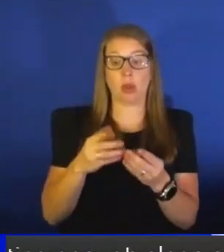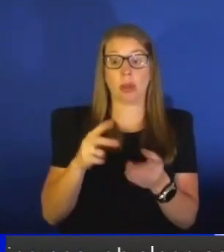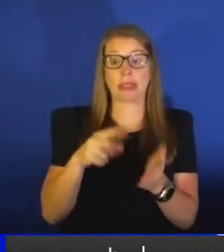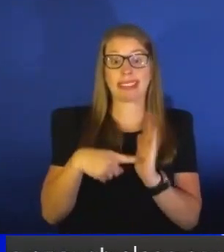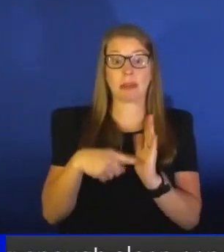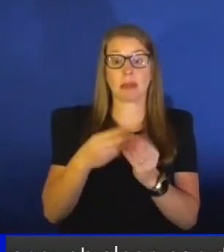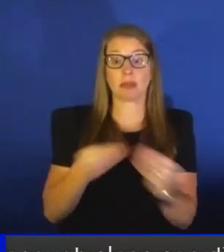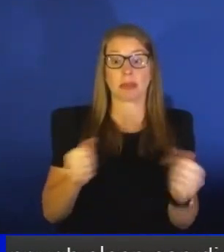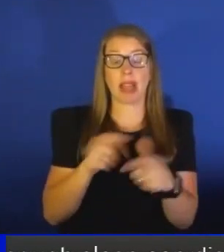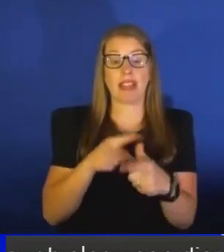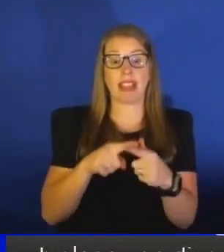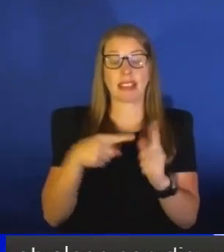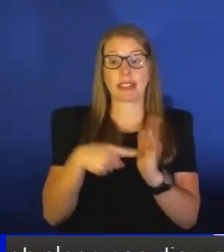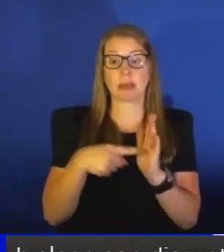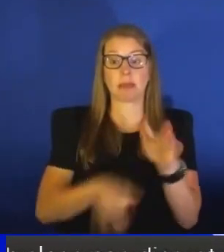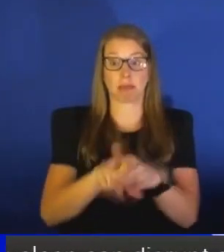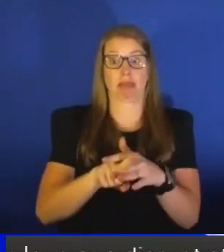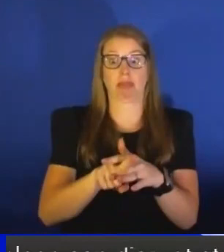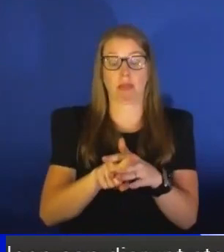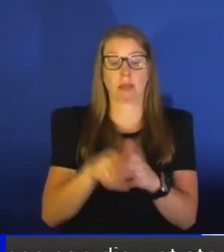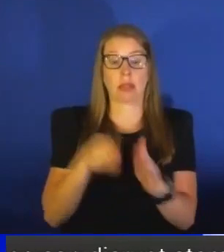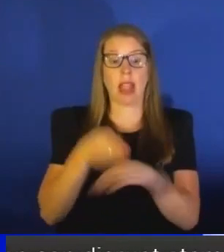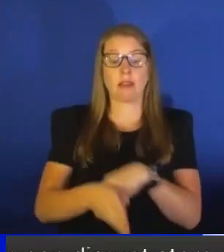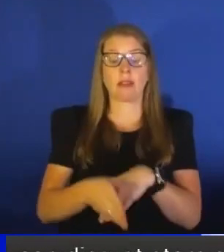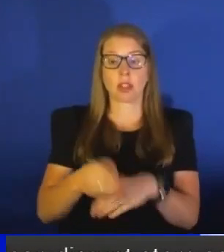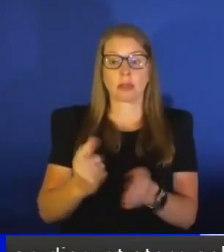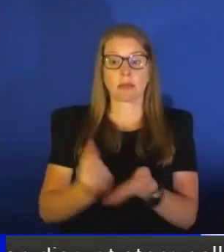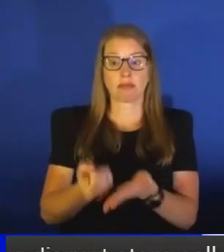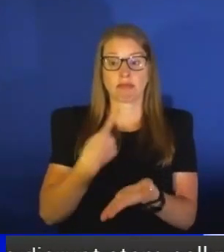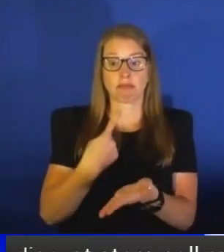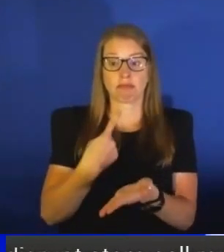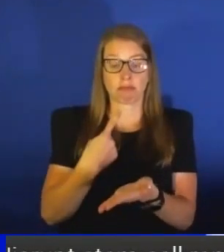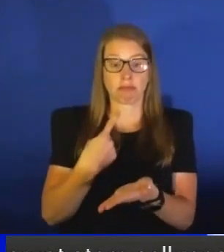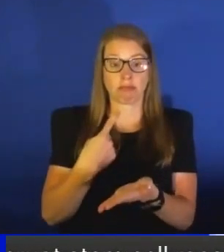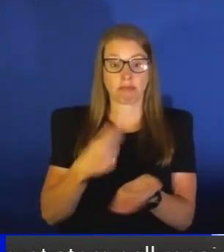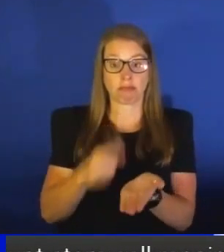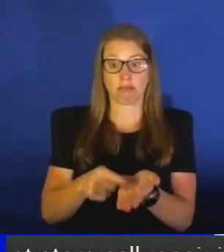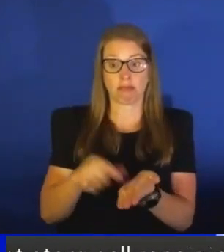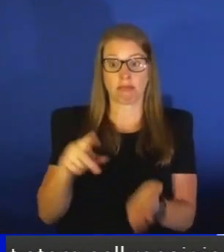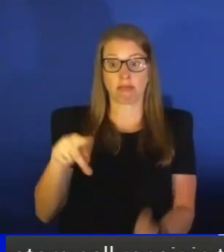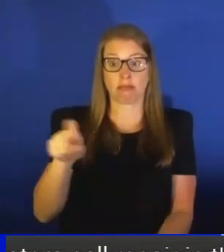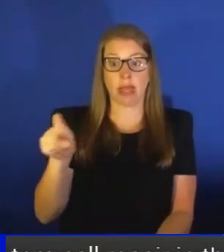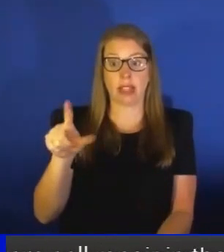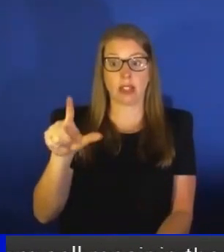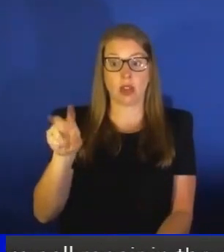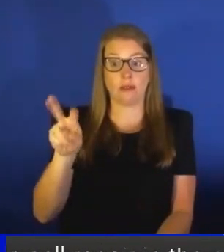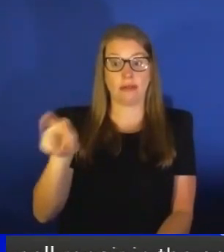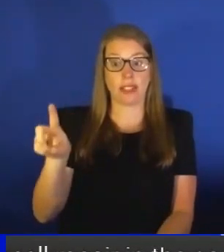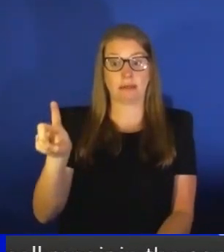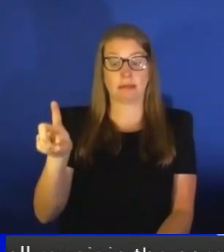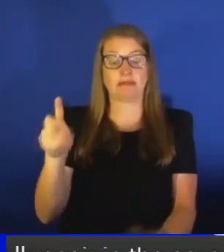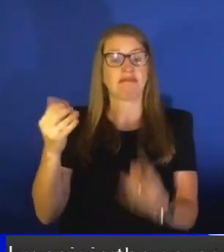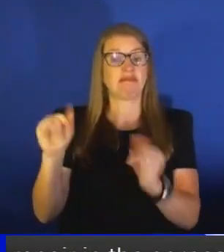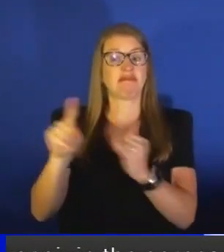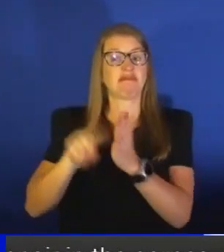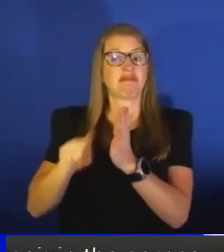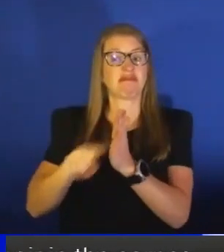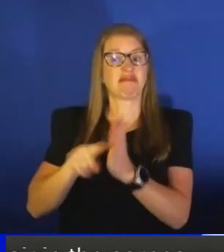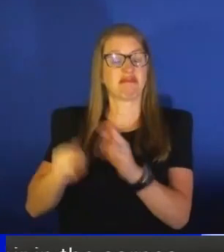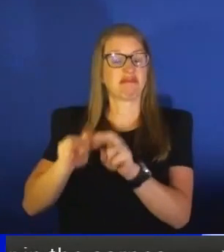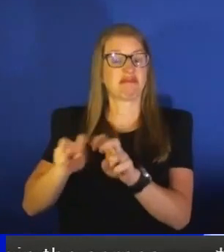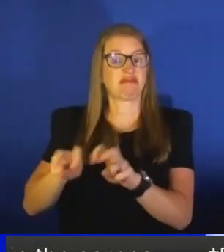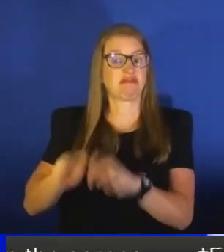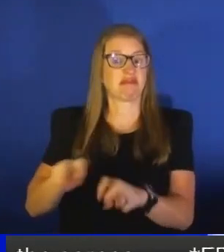again later after taking Paxlovid. But it's a very good question. There still are investigations going on, but we